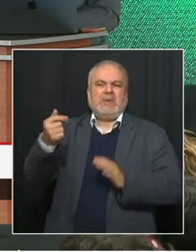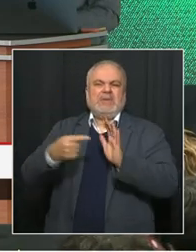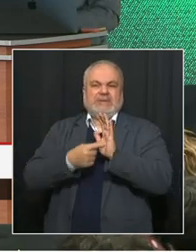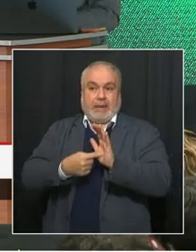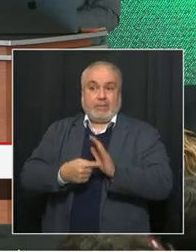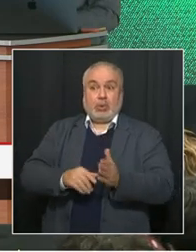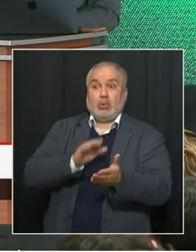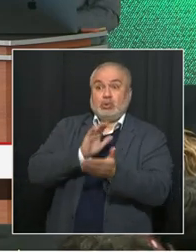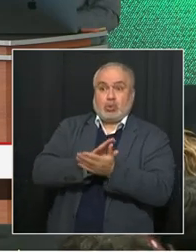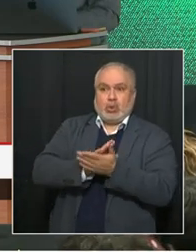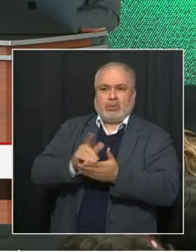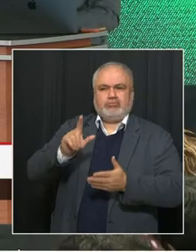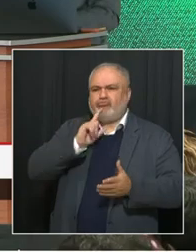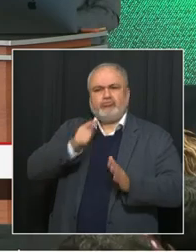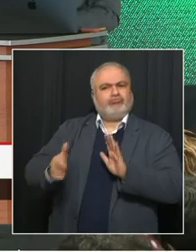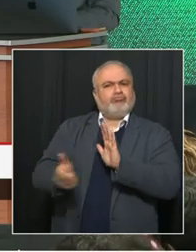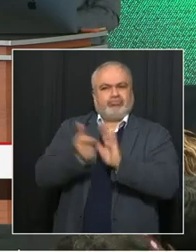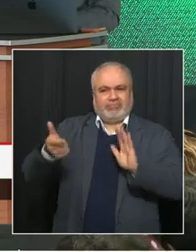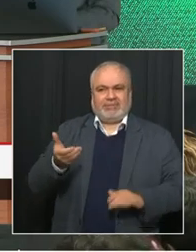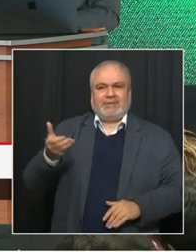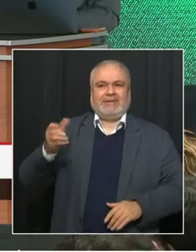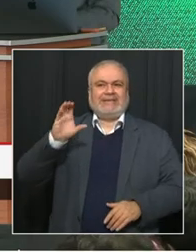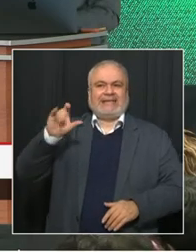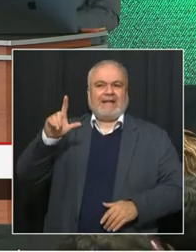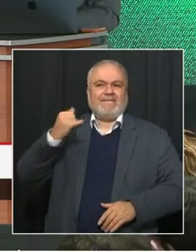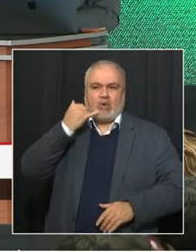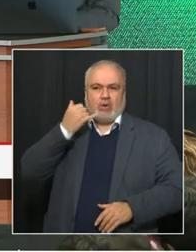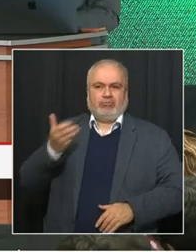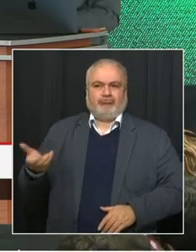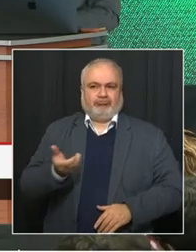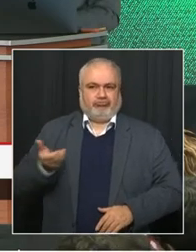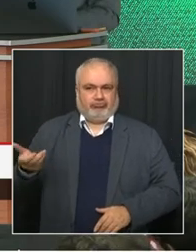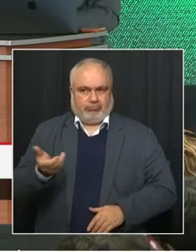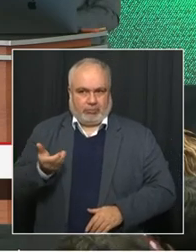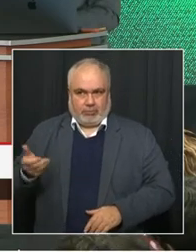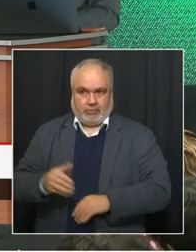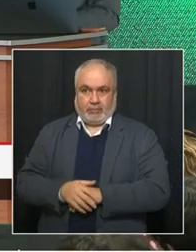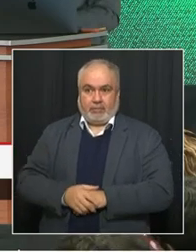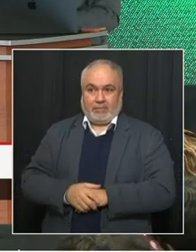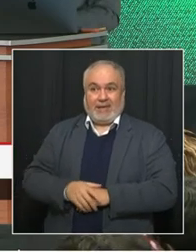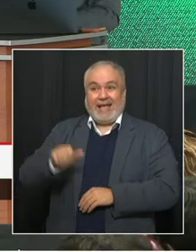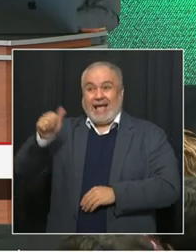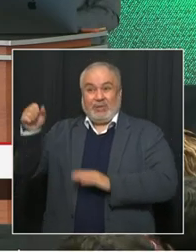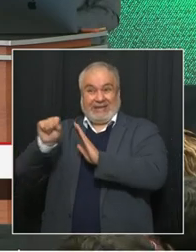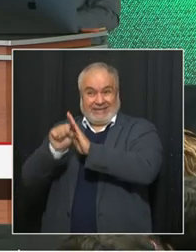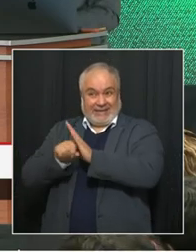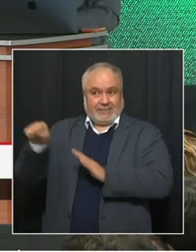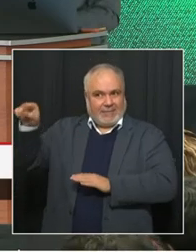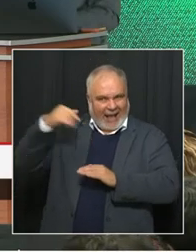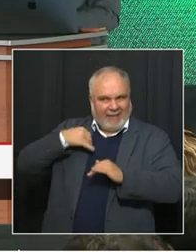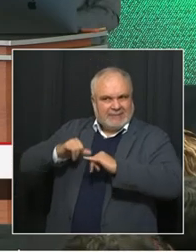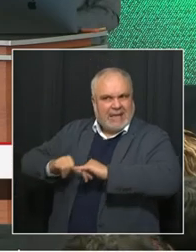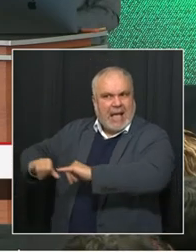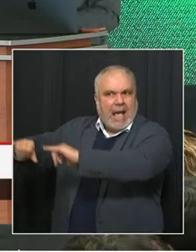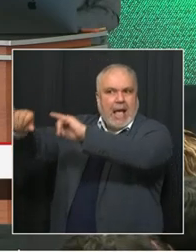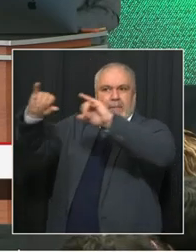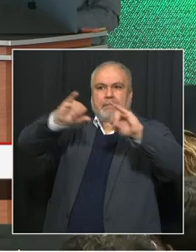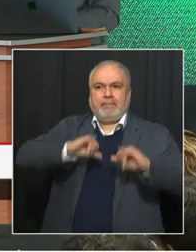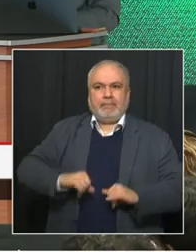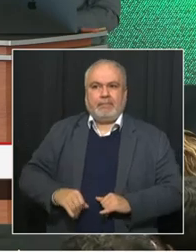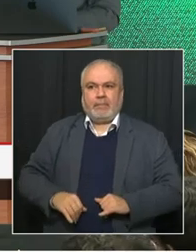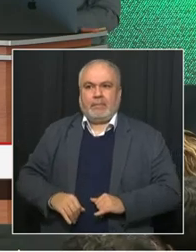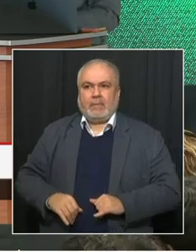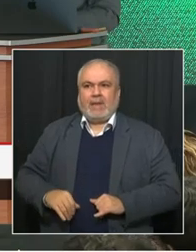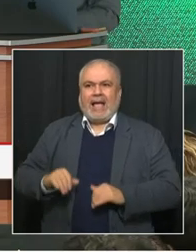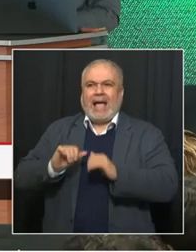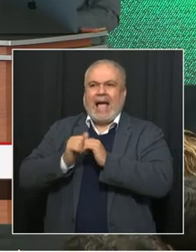country. So we're all trying to catch up and understand what can make our kids safer. But it's something that